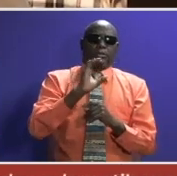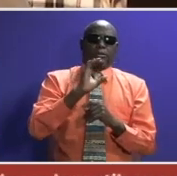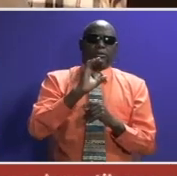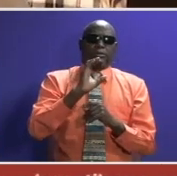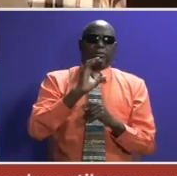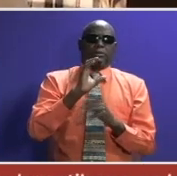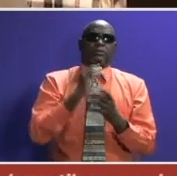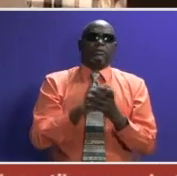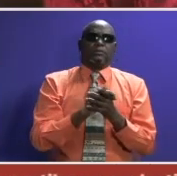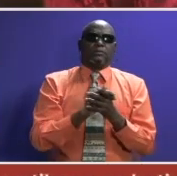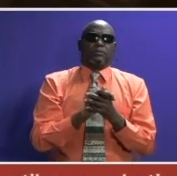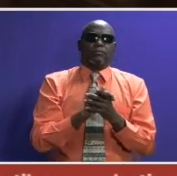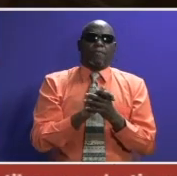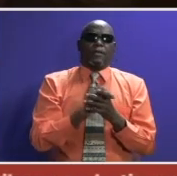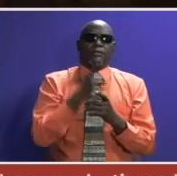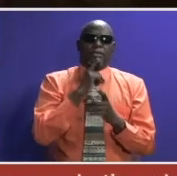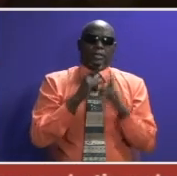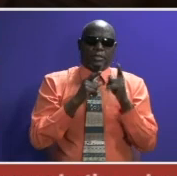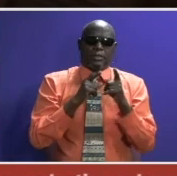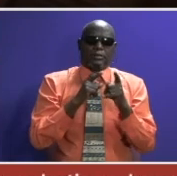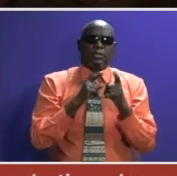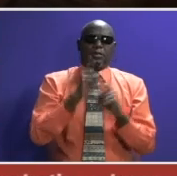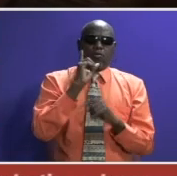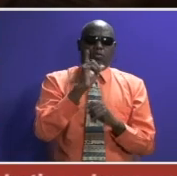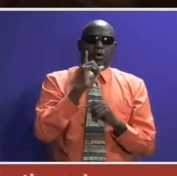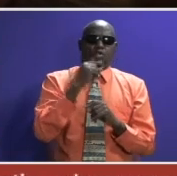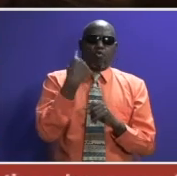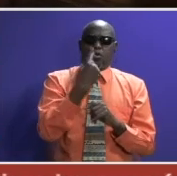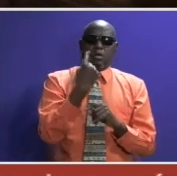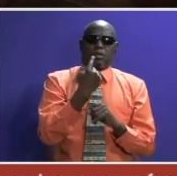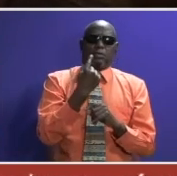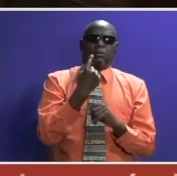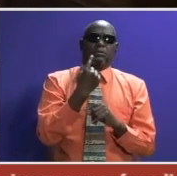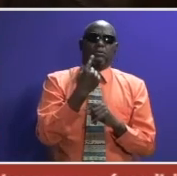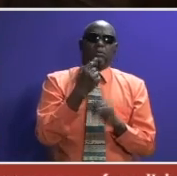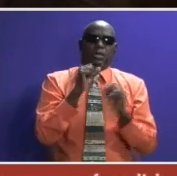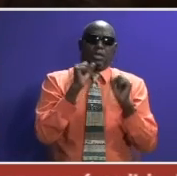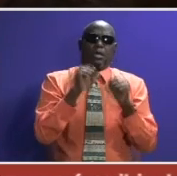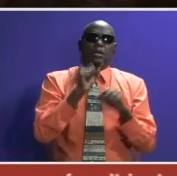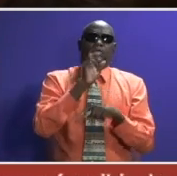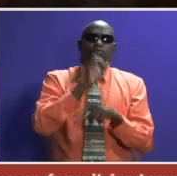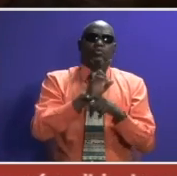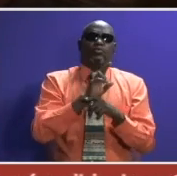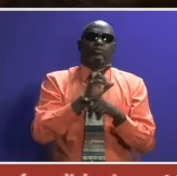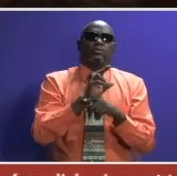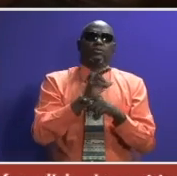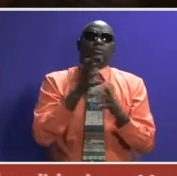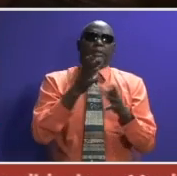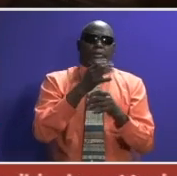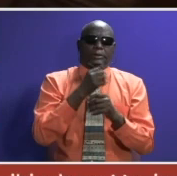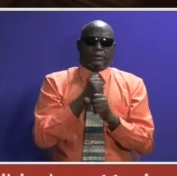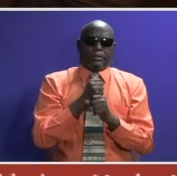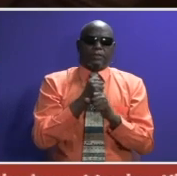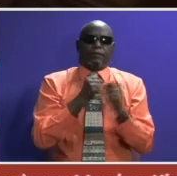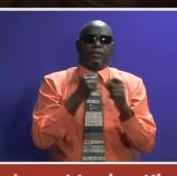kwamba ndio eneo ama ndio chombo pekee cha habari ambacho basi kingeweza kupokea na